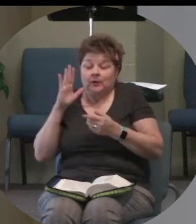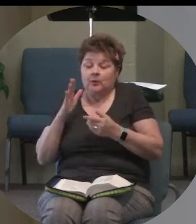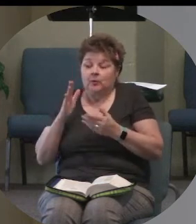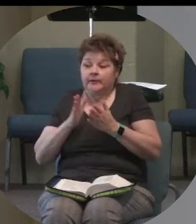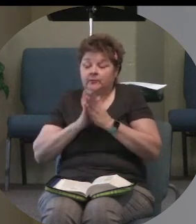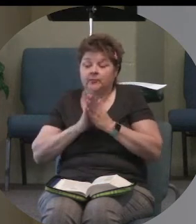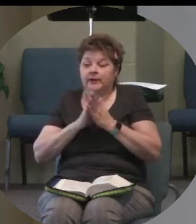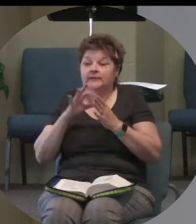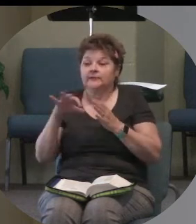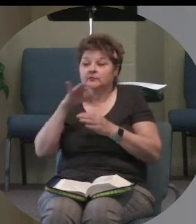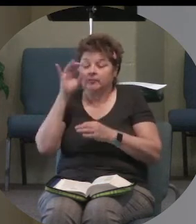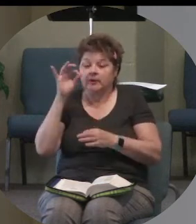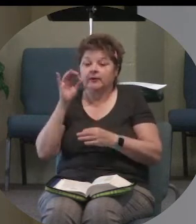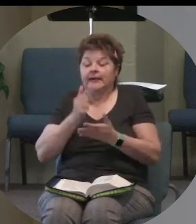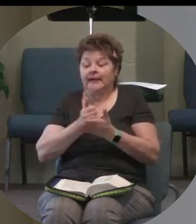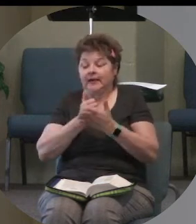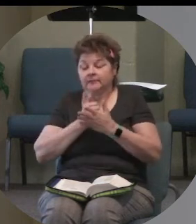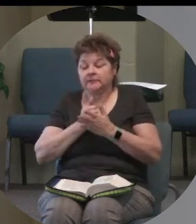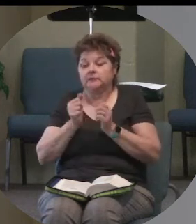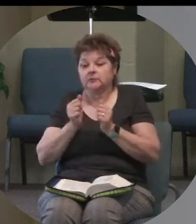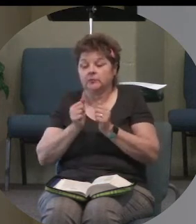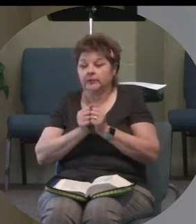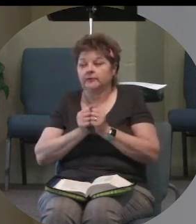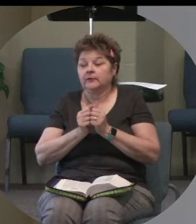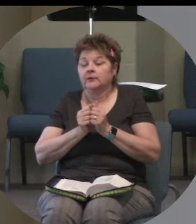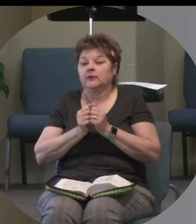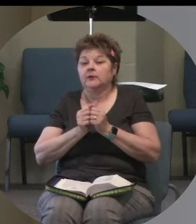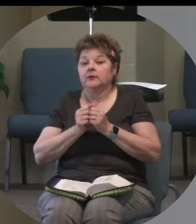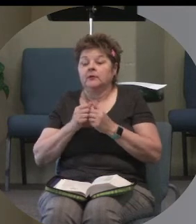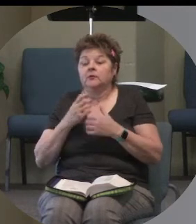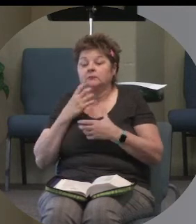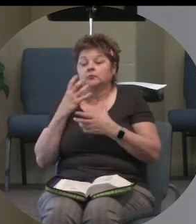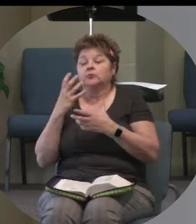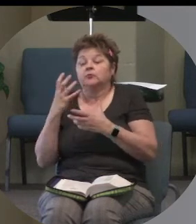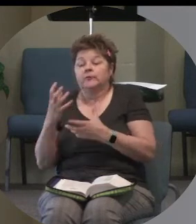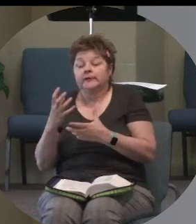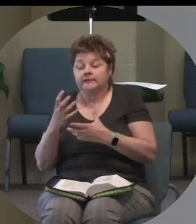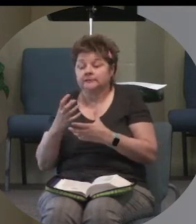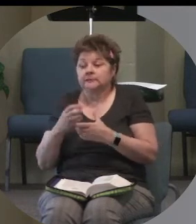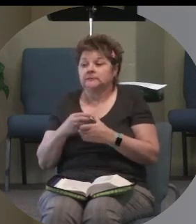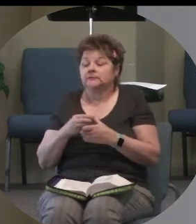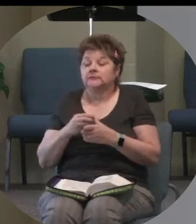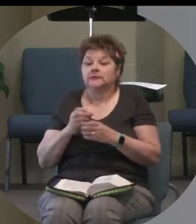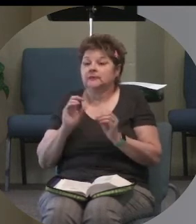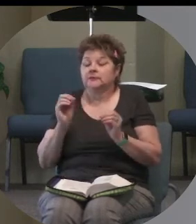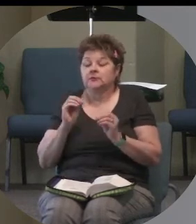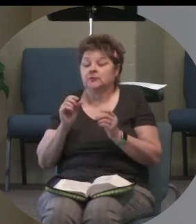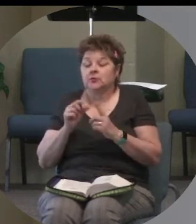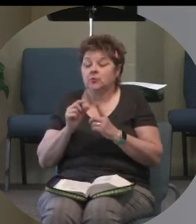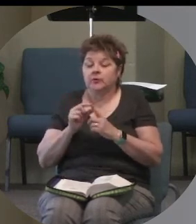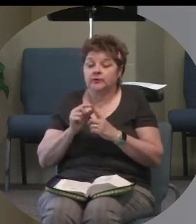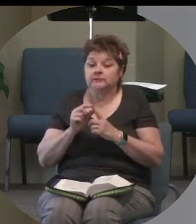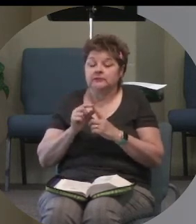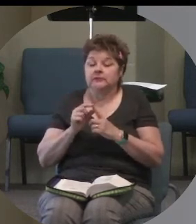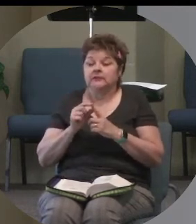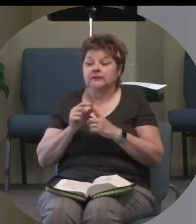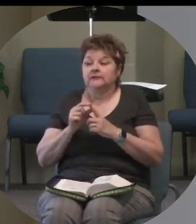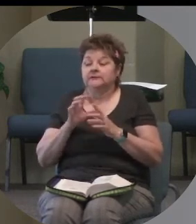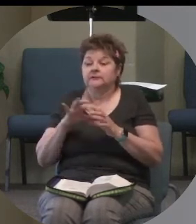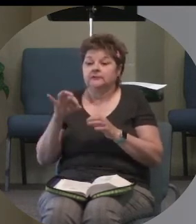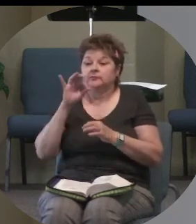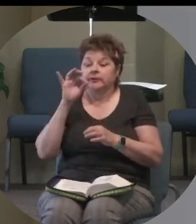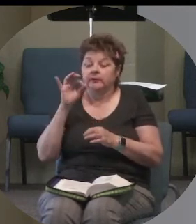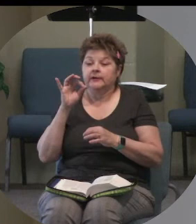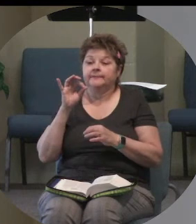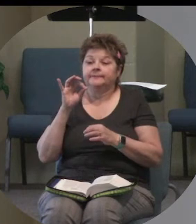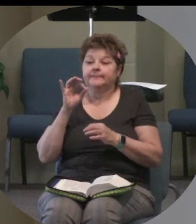himself intercedes for us with groanings too deep for words. And he who searches hearts knows what is the mind of the Spirit, because the Spirit intercedes for the